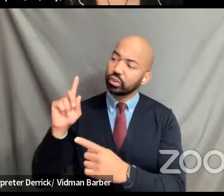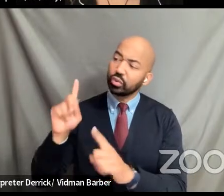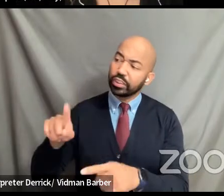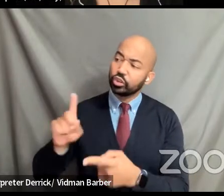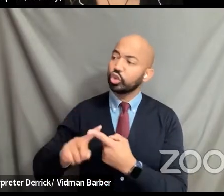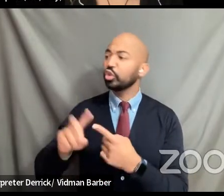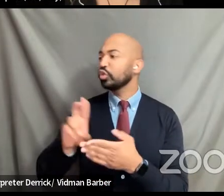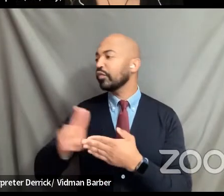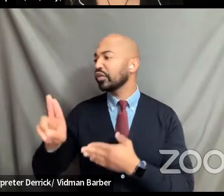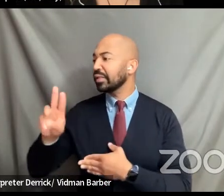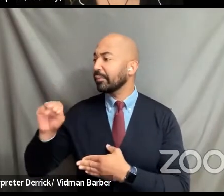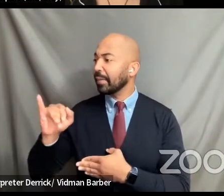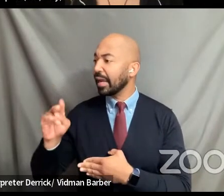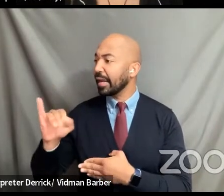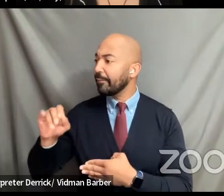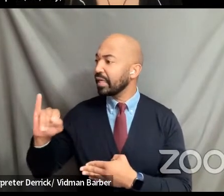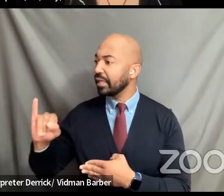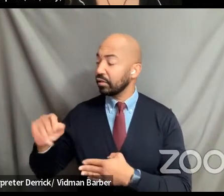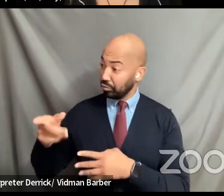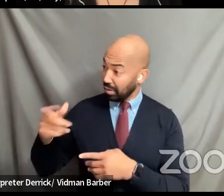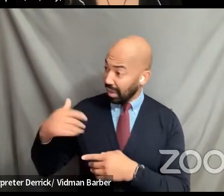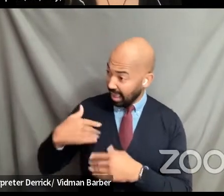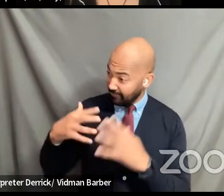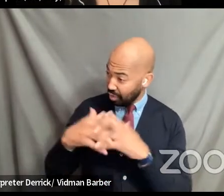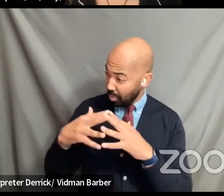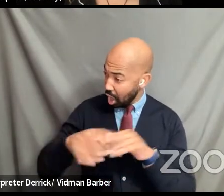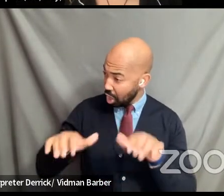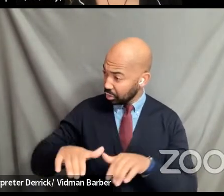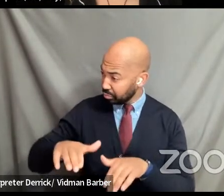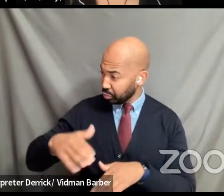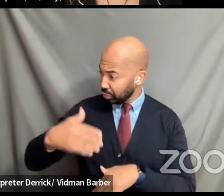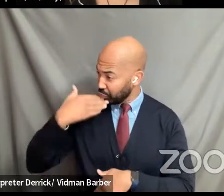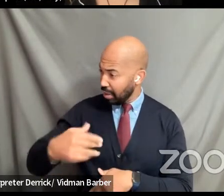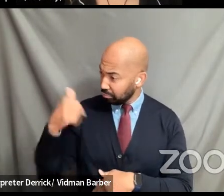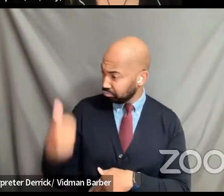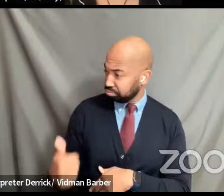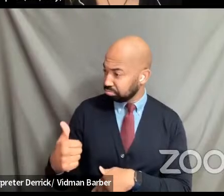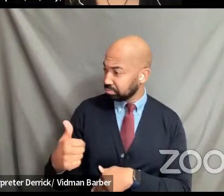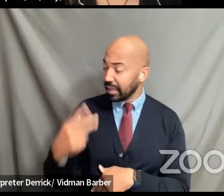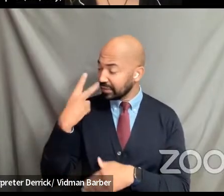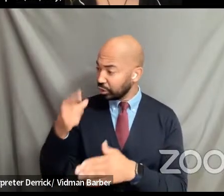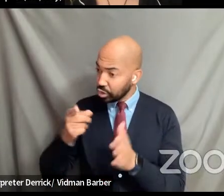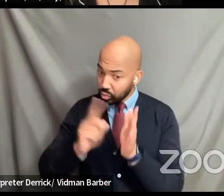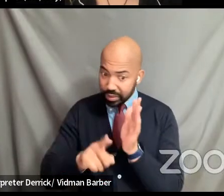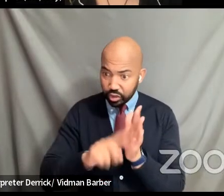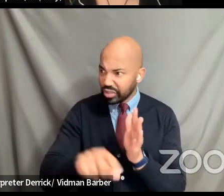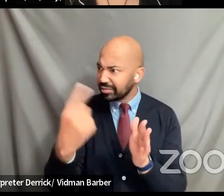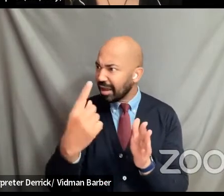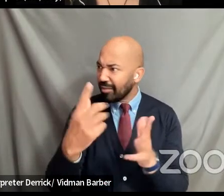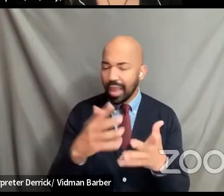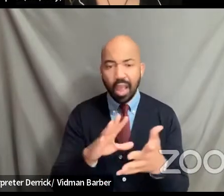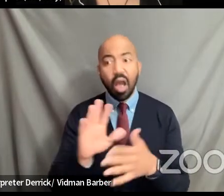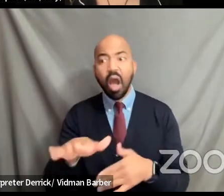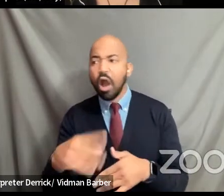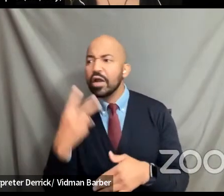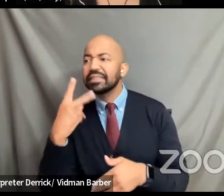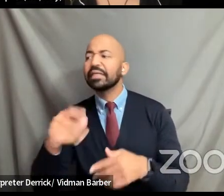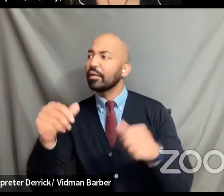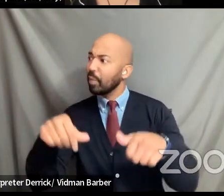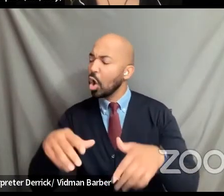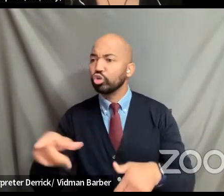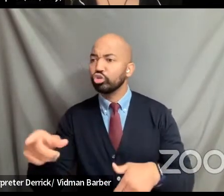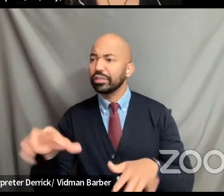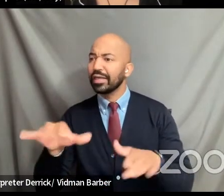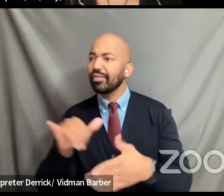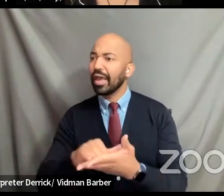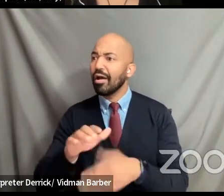Miami. I see that their football team is doing so-and-so, or I see that you're researching so-and-so, or I saw that you did a post and you did this on LinkedIn.